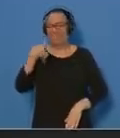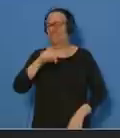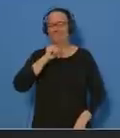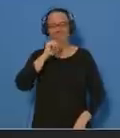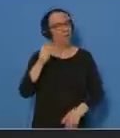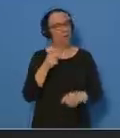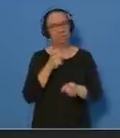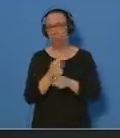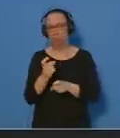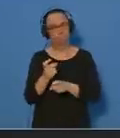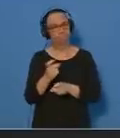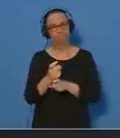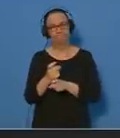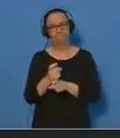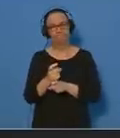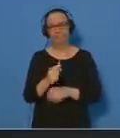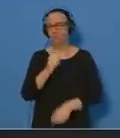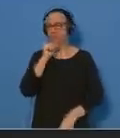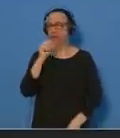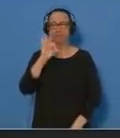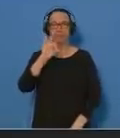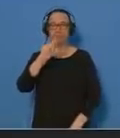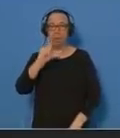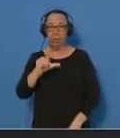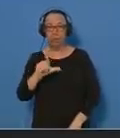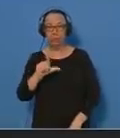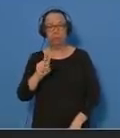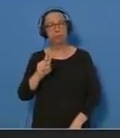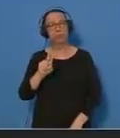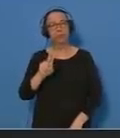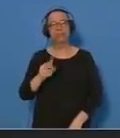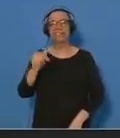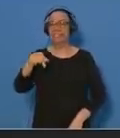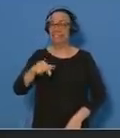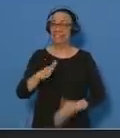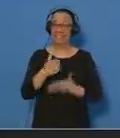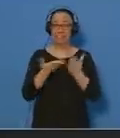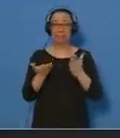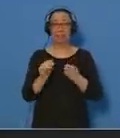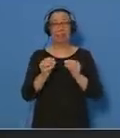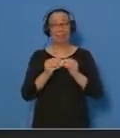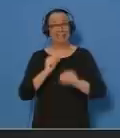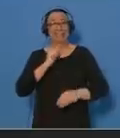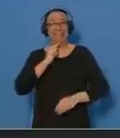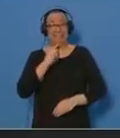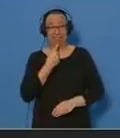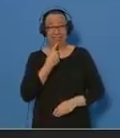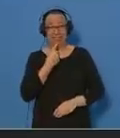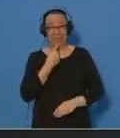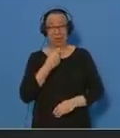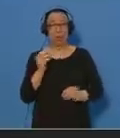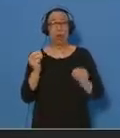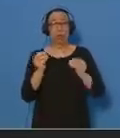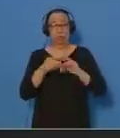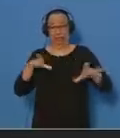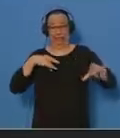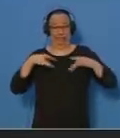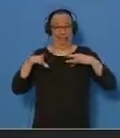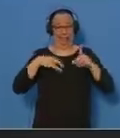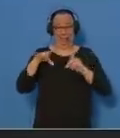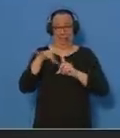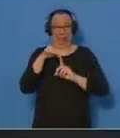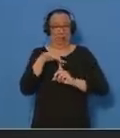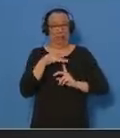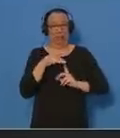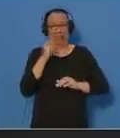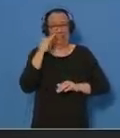joke. This is not the flu. This is something that is certainly more serious, something that is certainly more contagious, and something that,